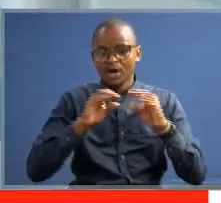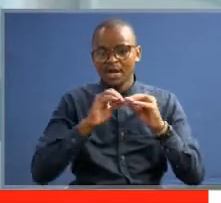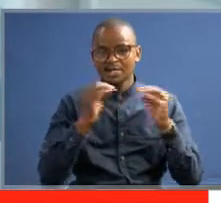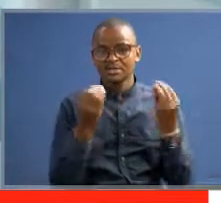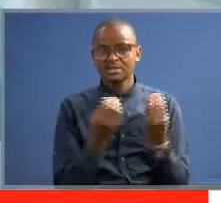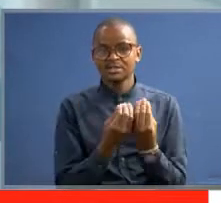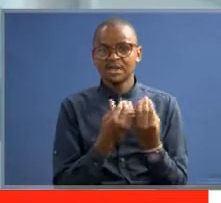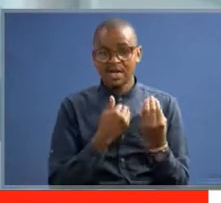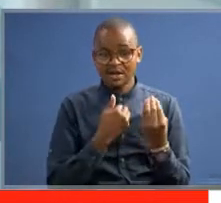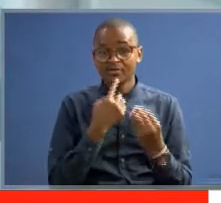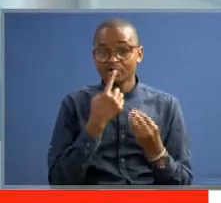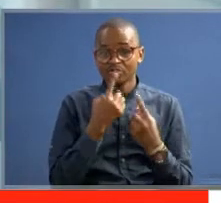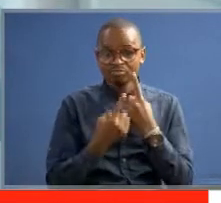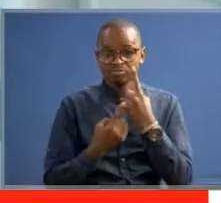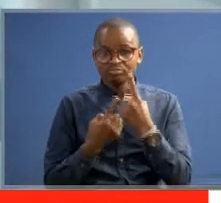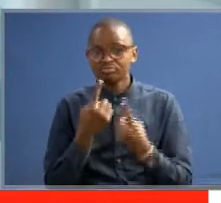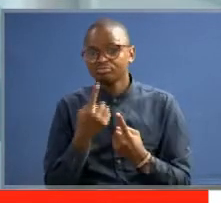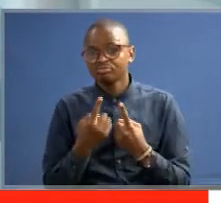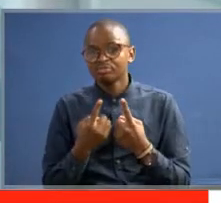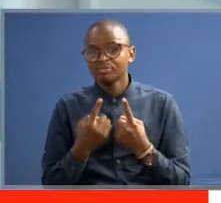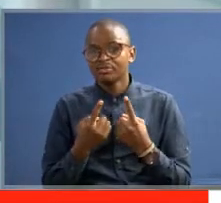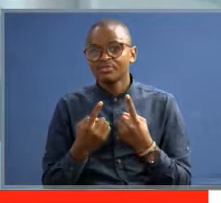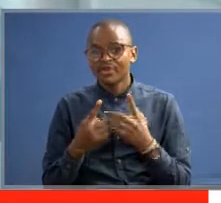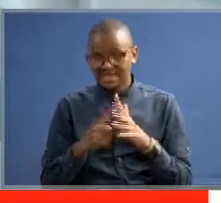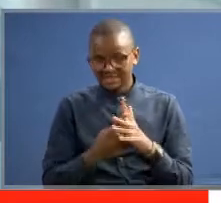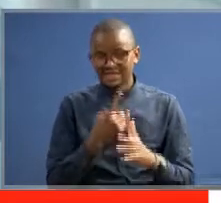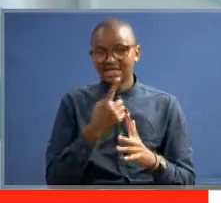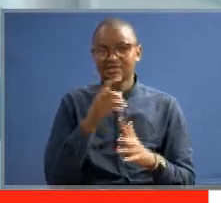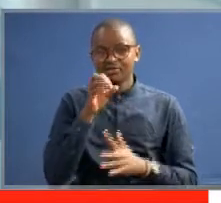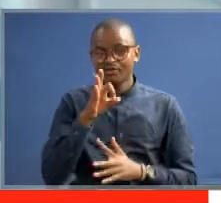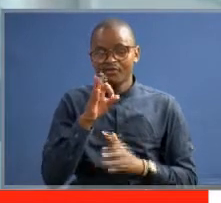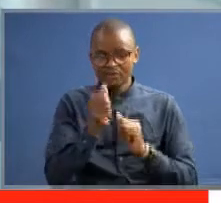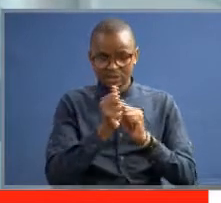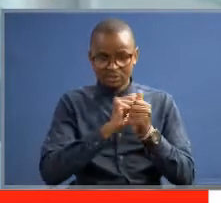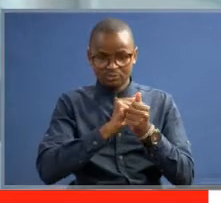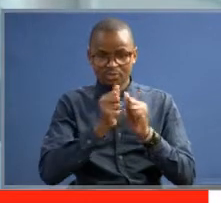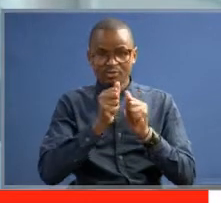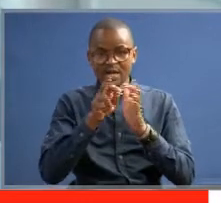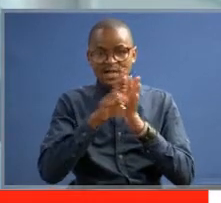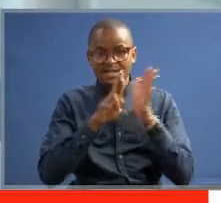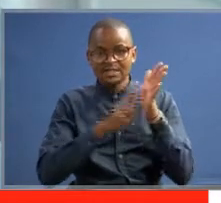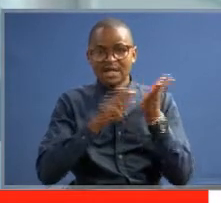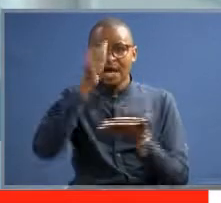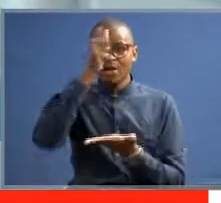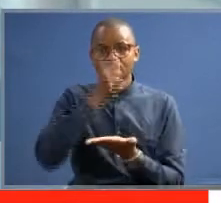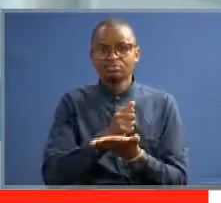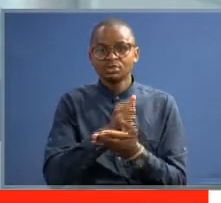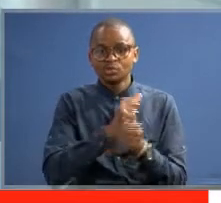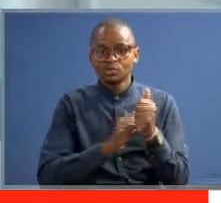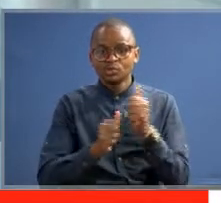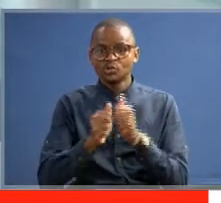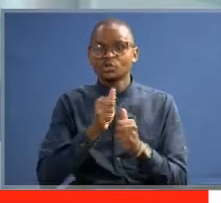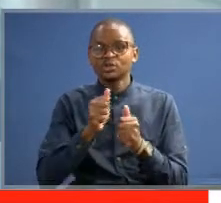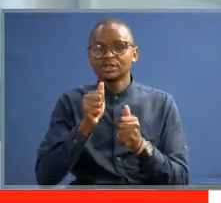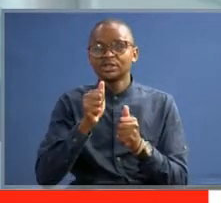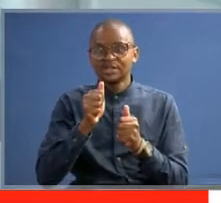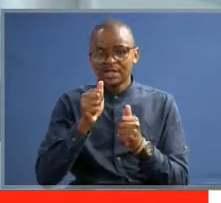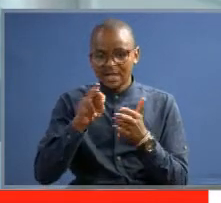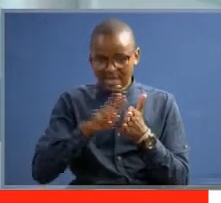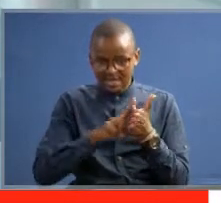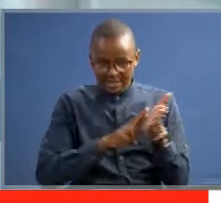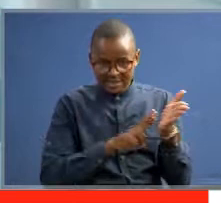organizations, I've already talked about the establishment of the Sports Registrar's Office, which registers the